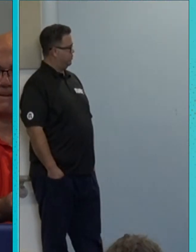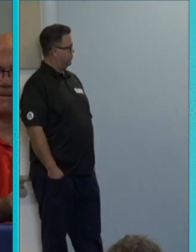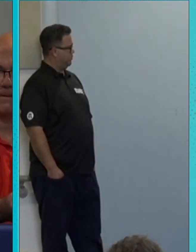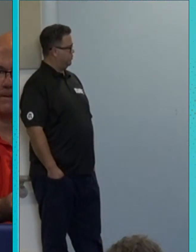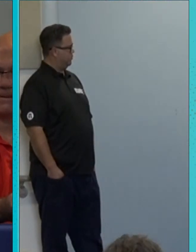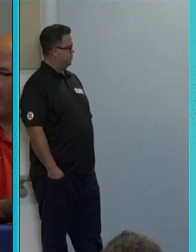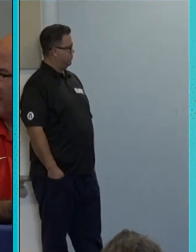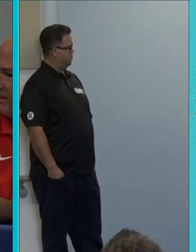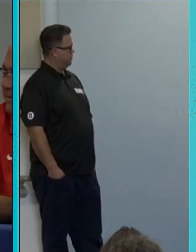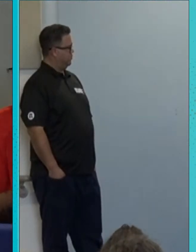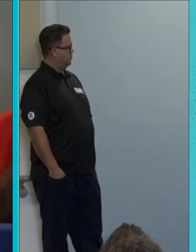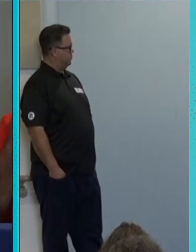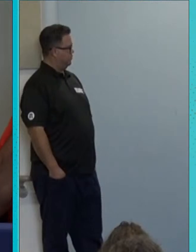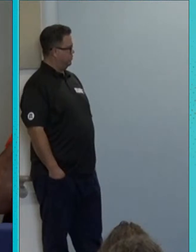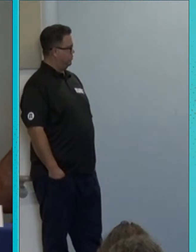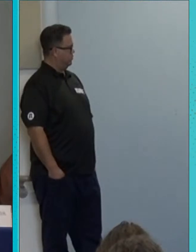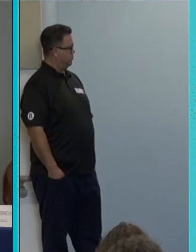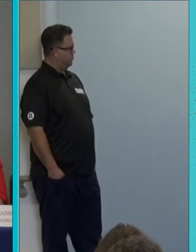championship.